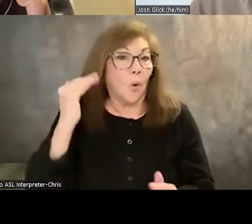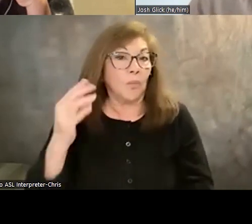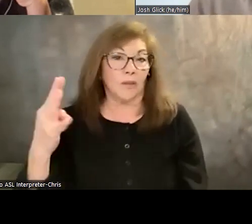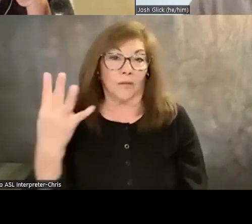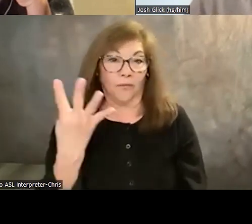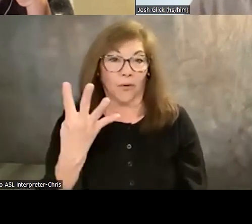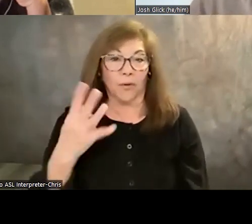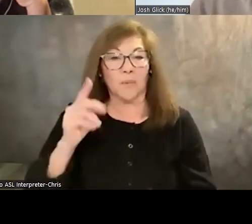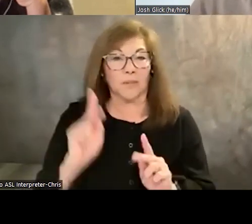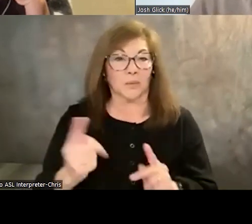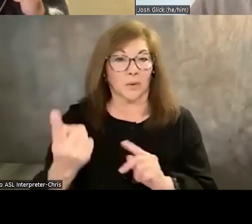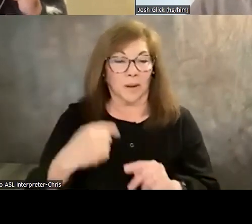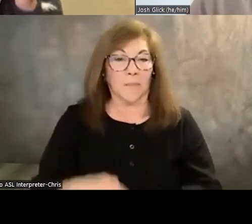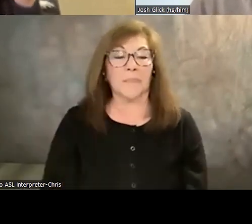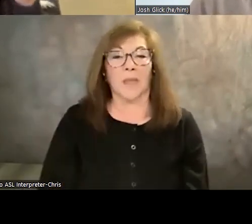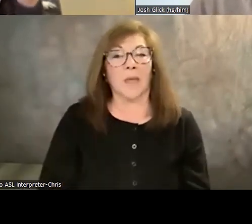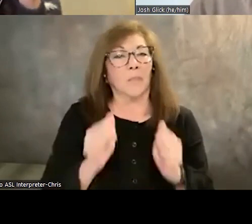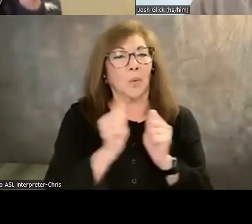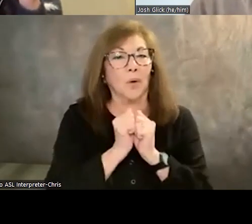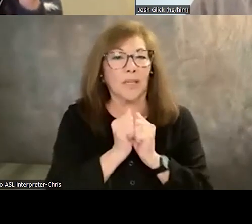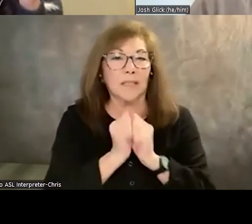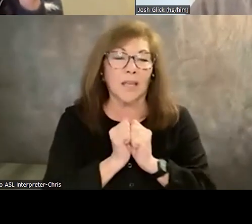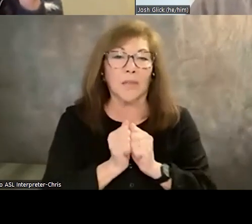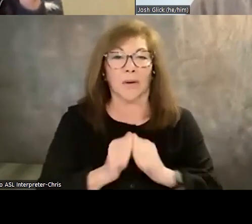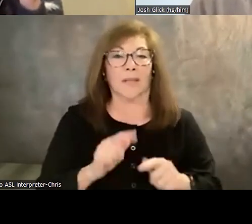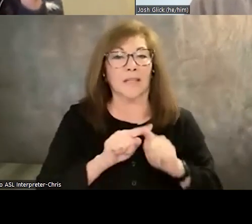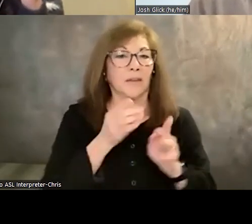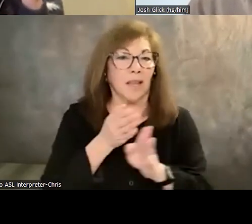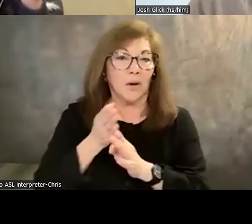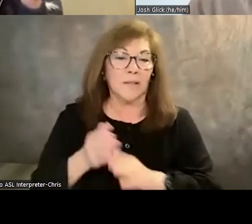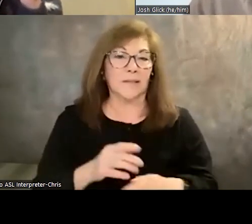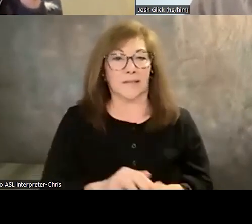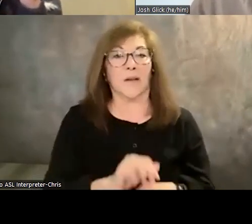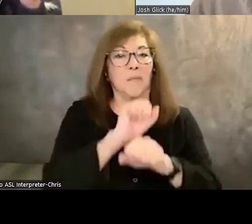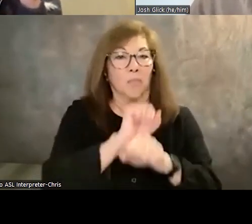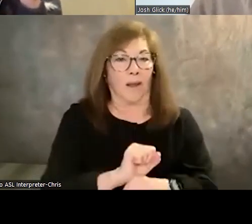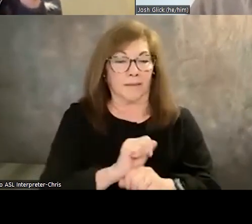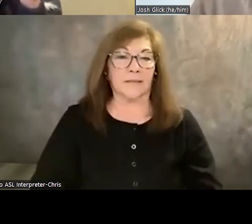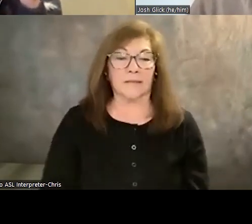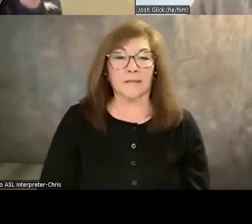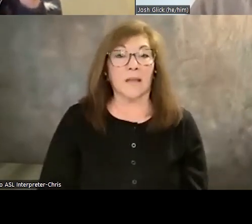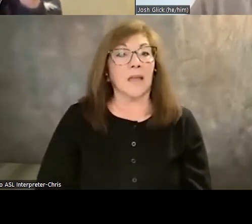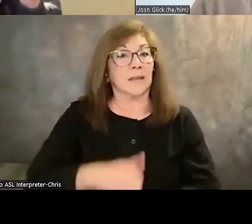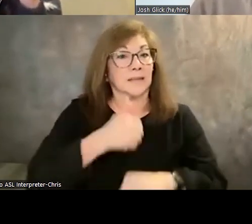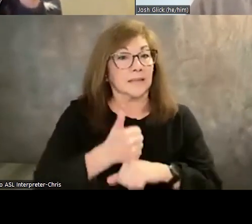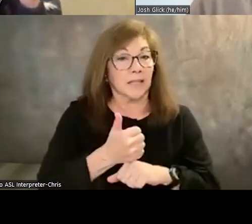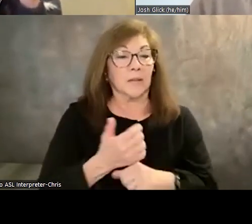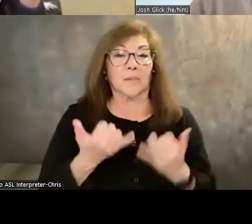joining us, working in distinct but interconnected areas of practice. And I just want to begin by laying out the structure of what's going to